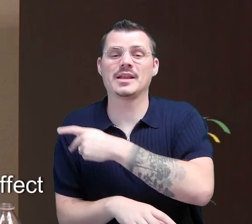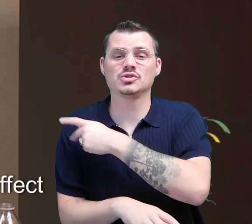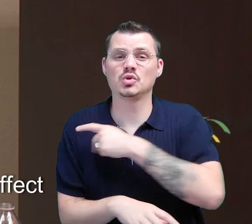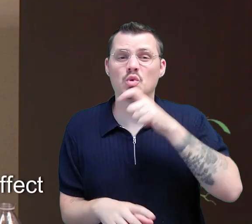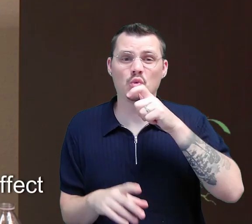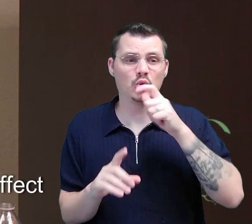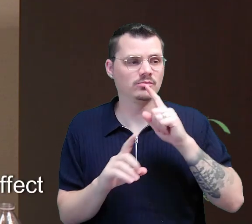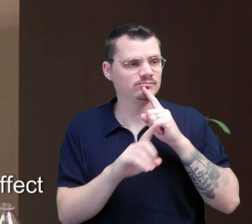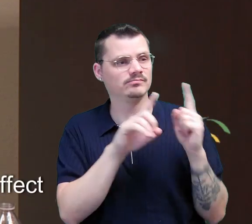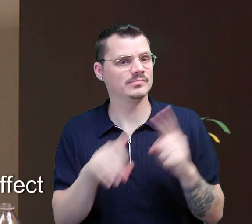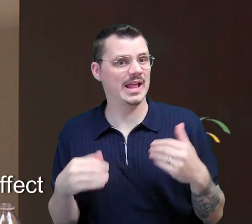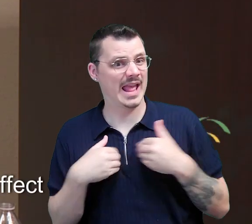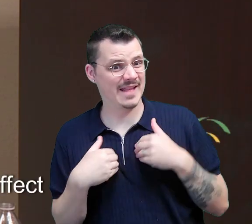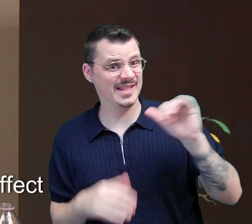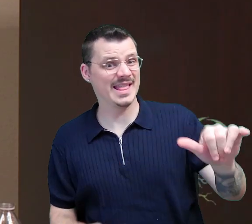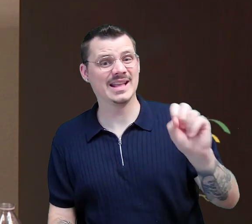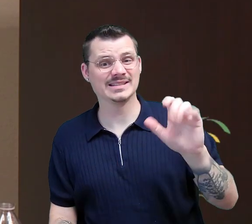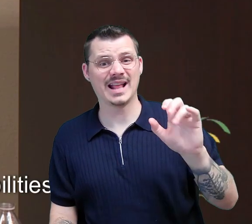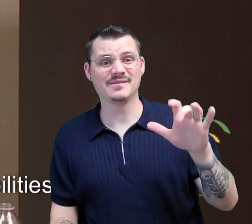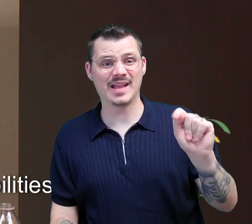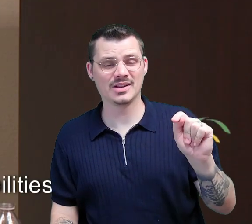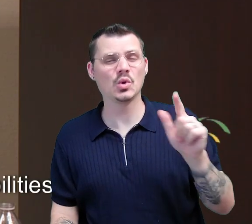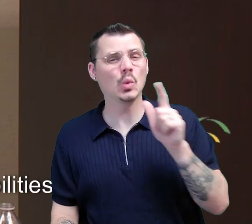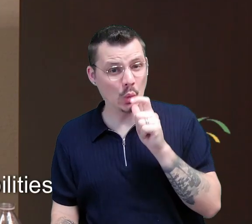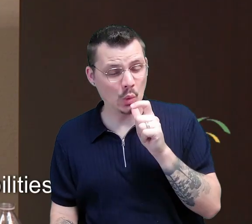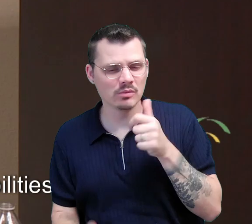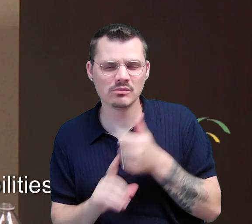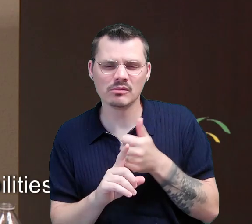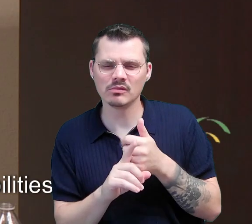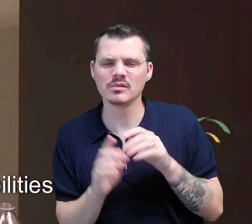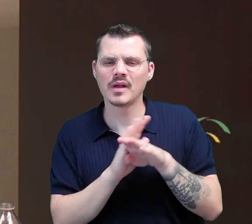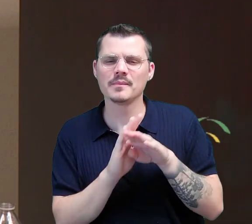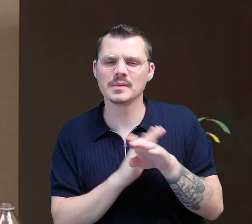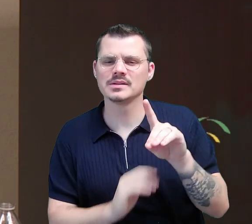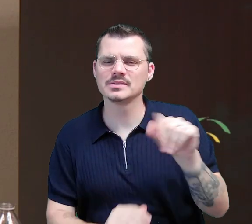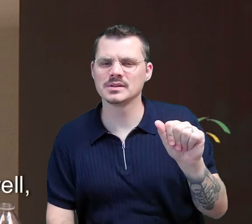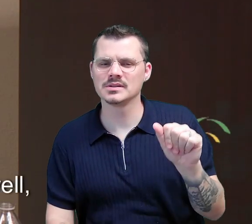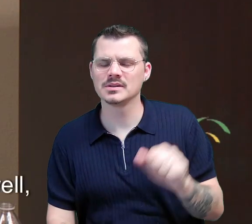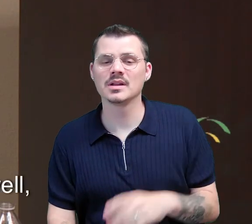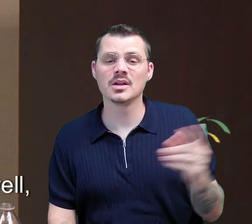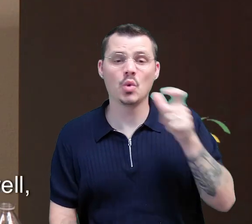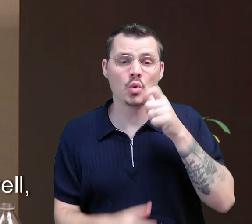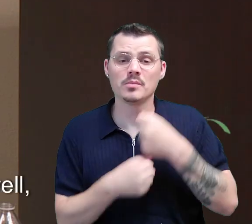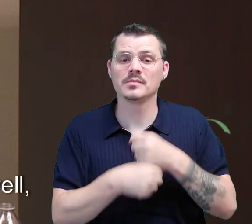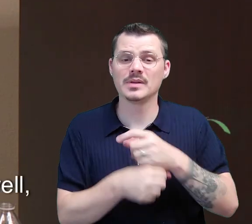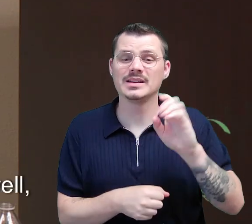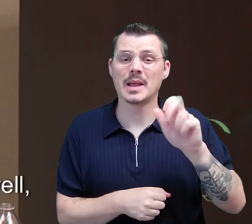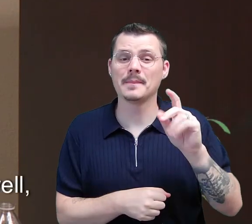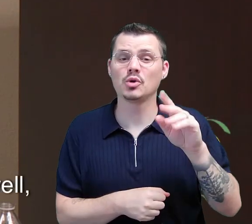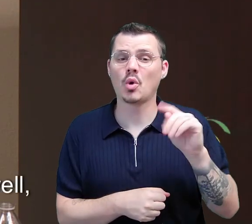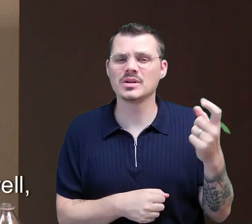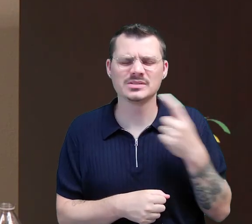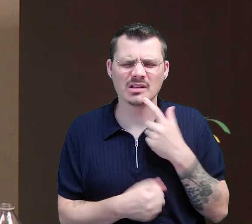that were reported to have this side effect were people with developmental disabilities. And the makers of Depakote